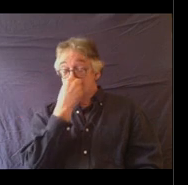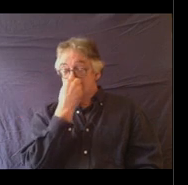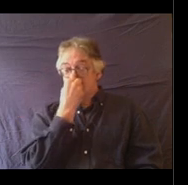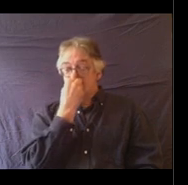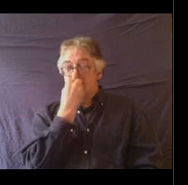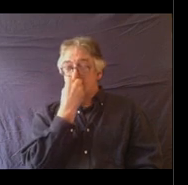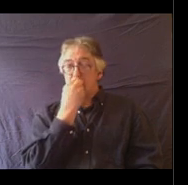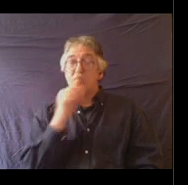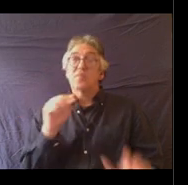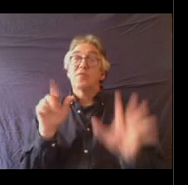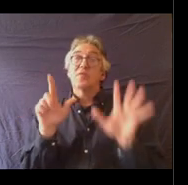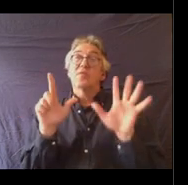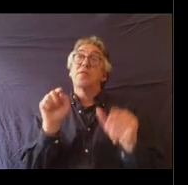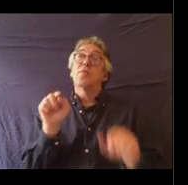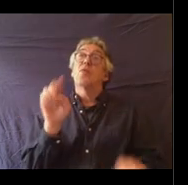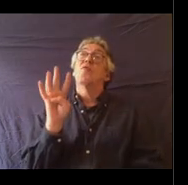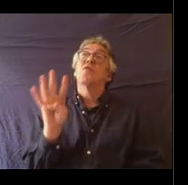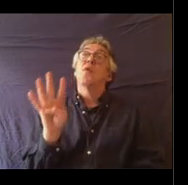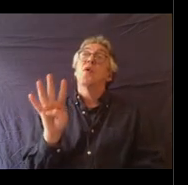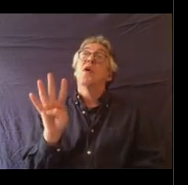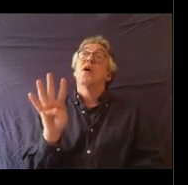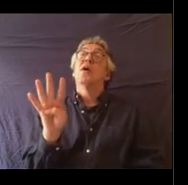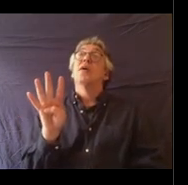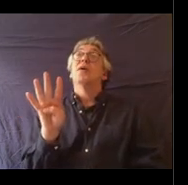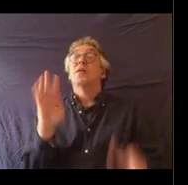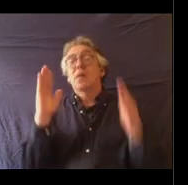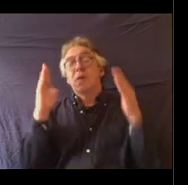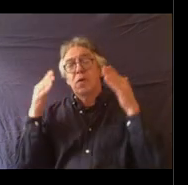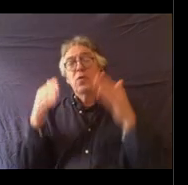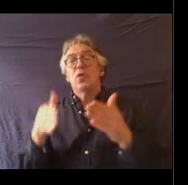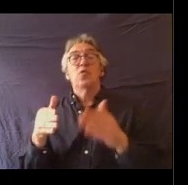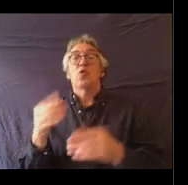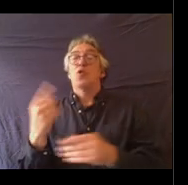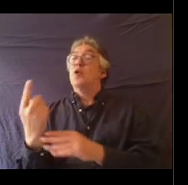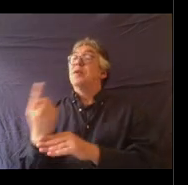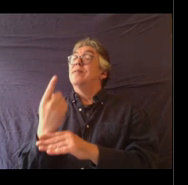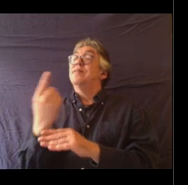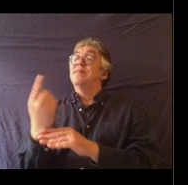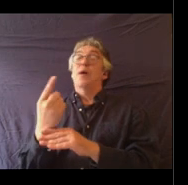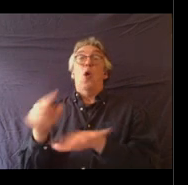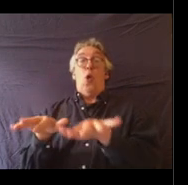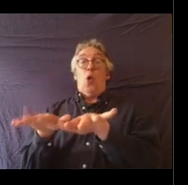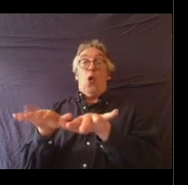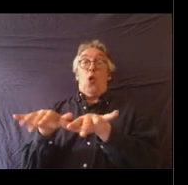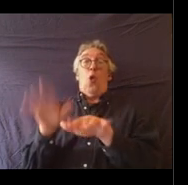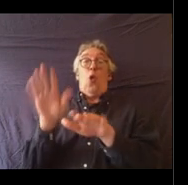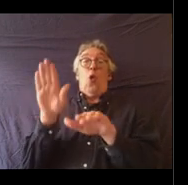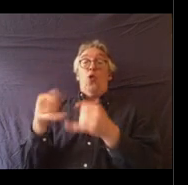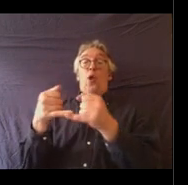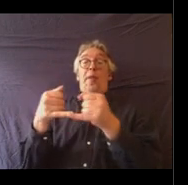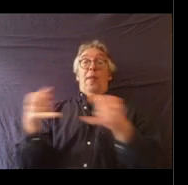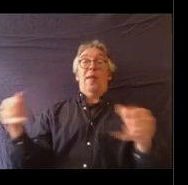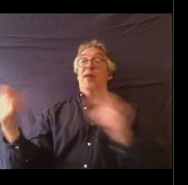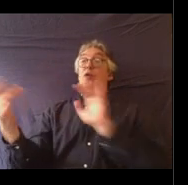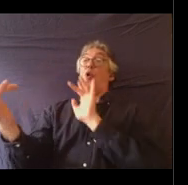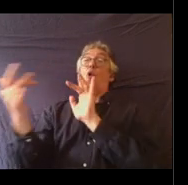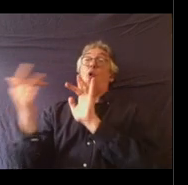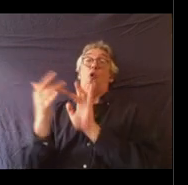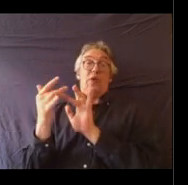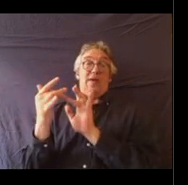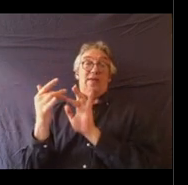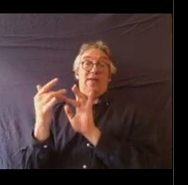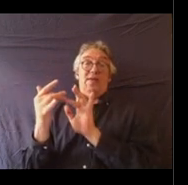the single online contact point for users to get information about